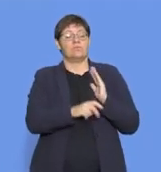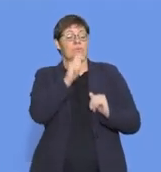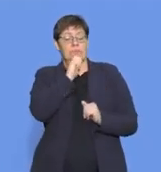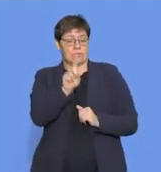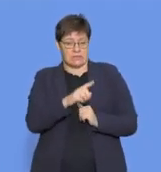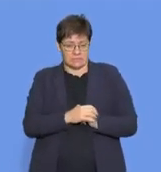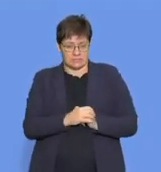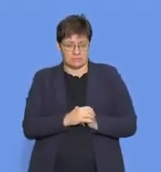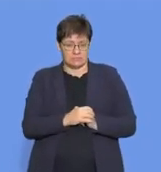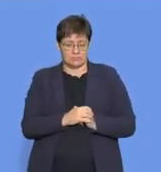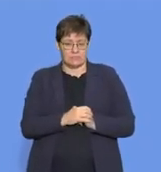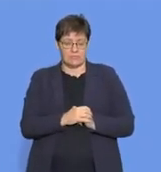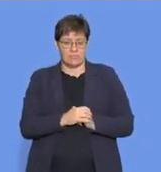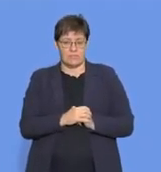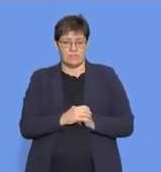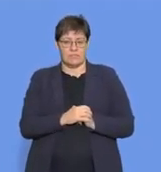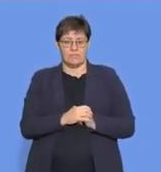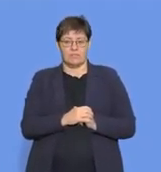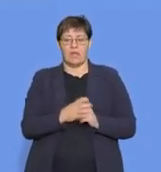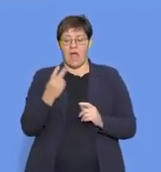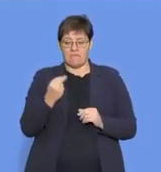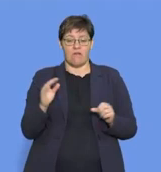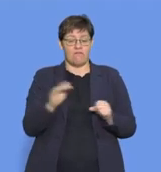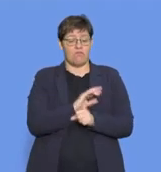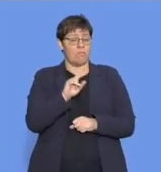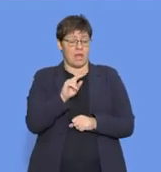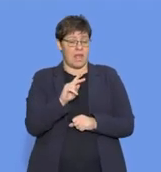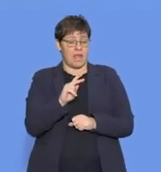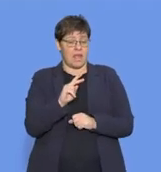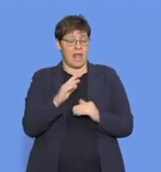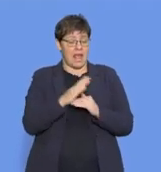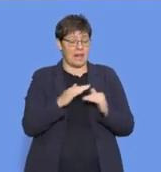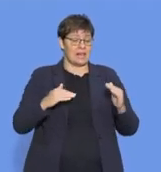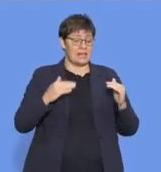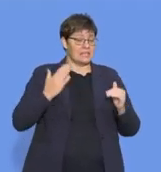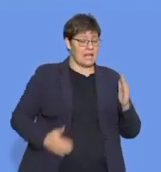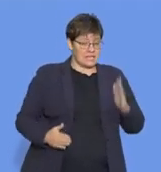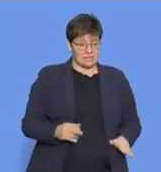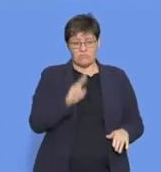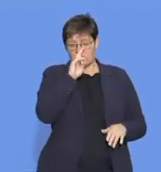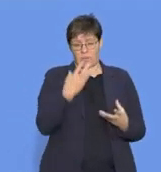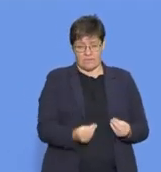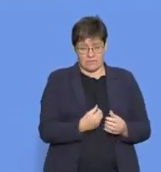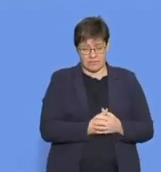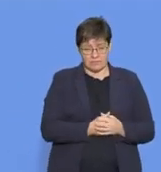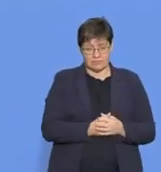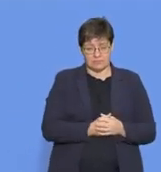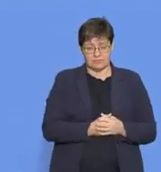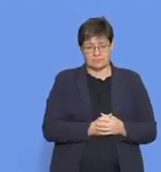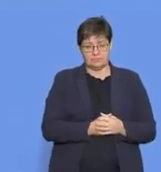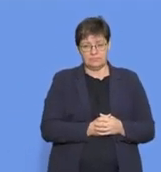which rule we're going to use. Do we have one full pair of angles and sides? Let's double check and see if we